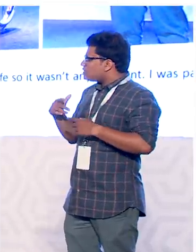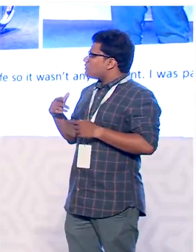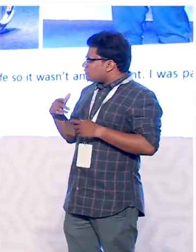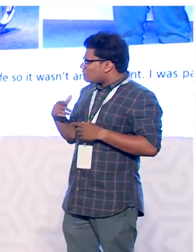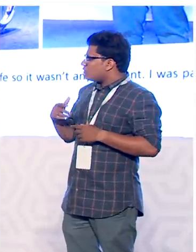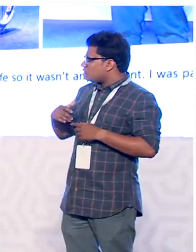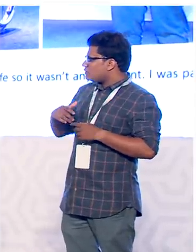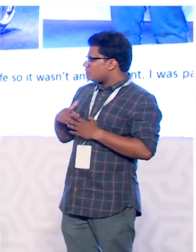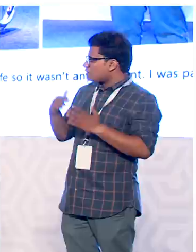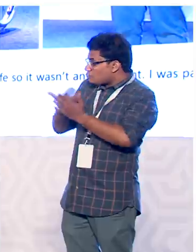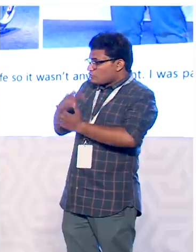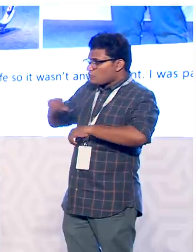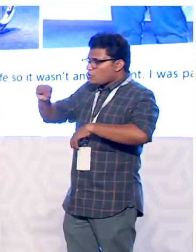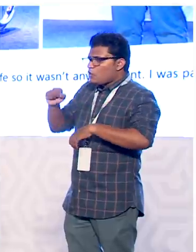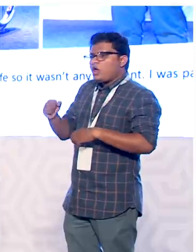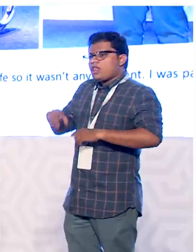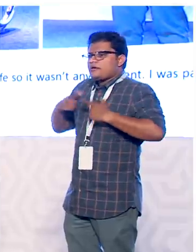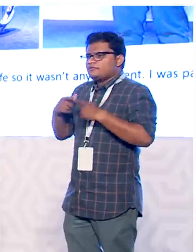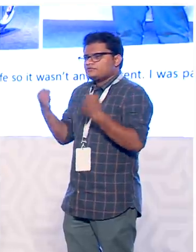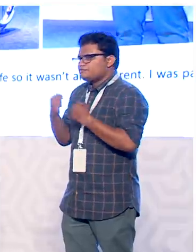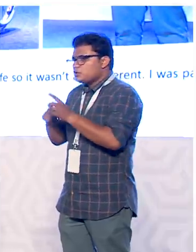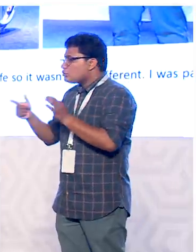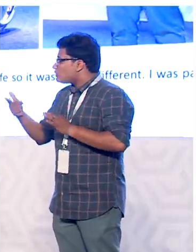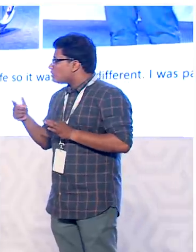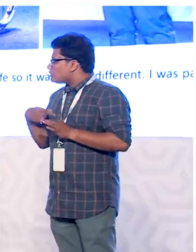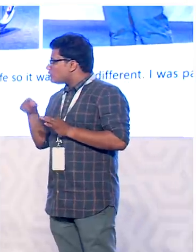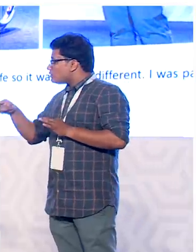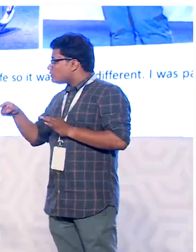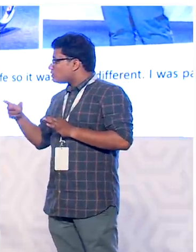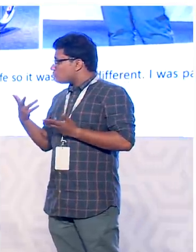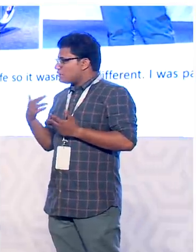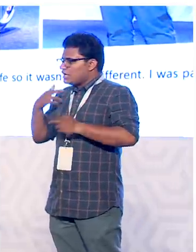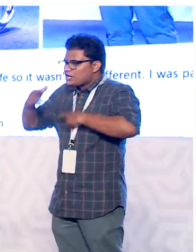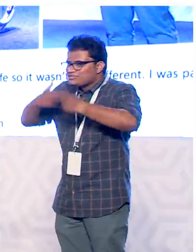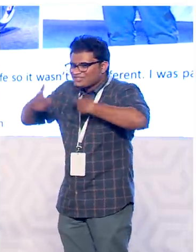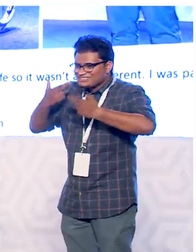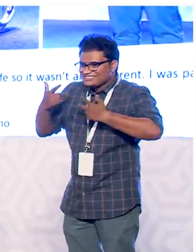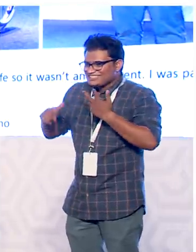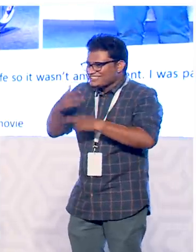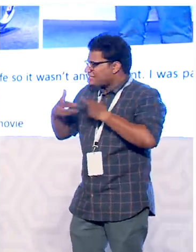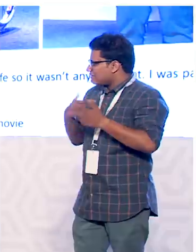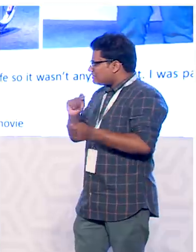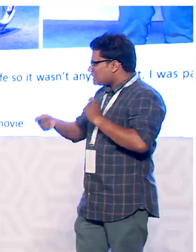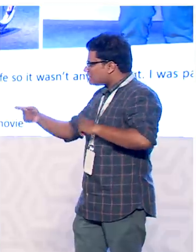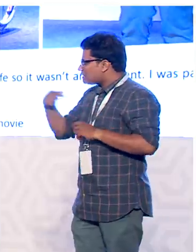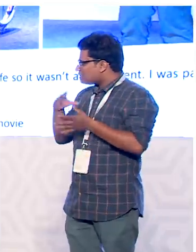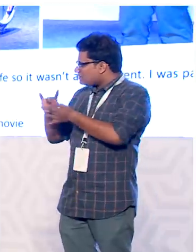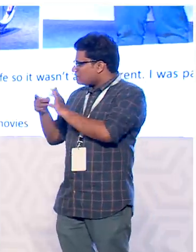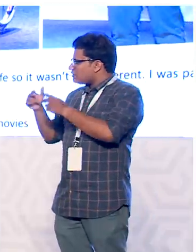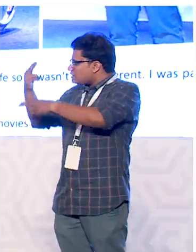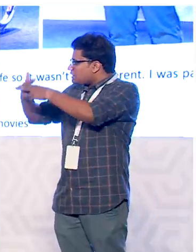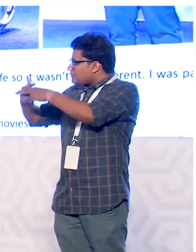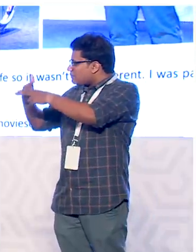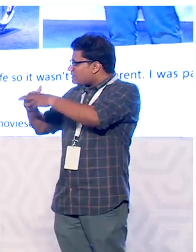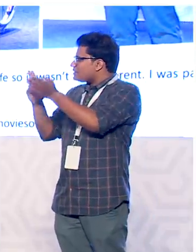decided to do something of his life, out of his life after looking after them, he started a chain of restaurants and he wanted to name those